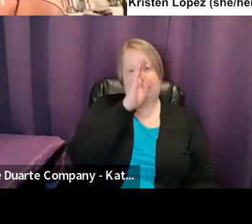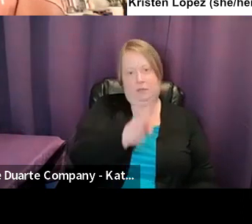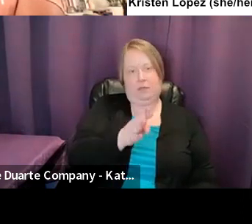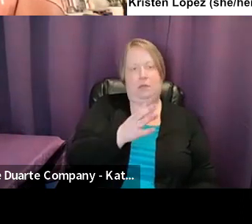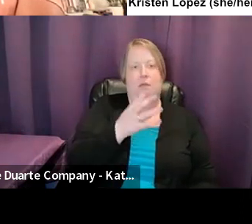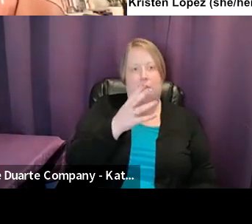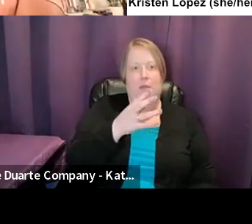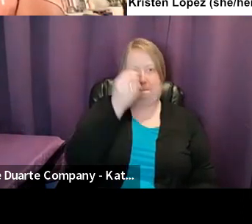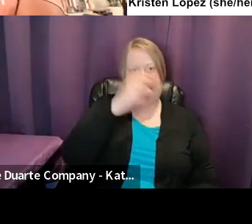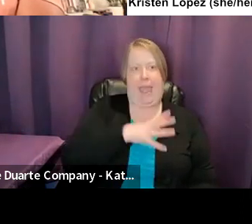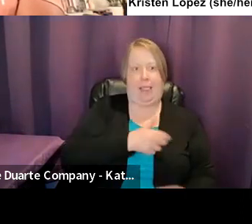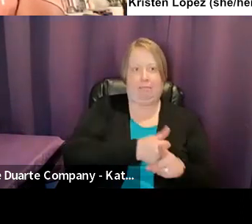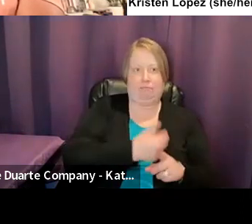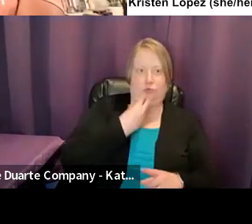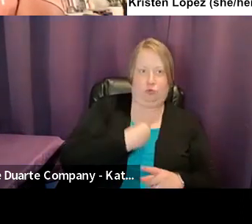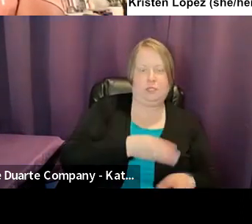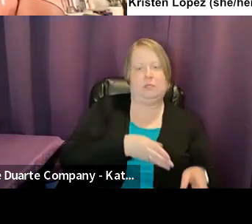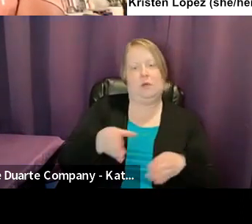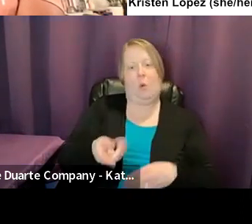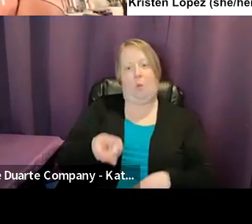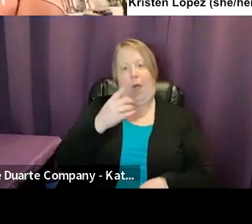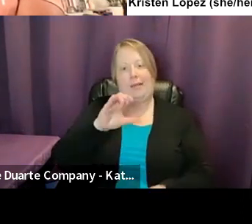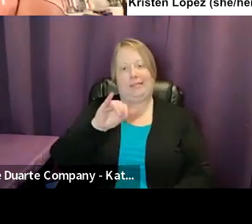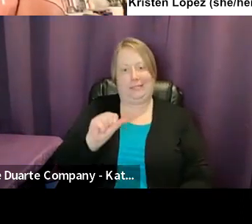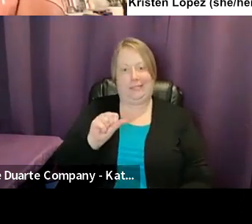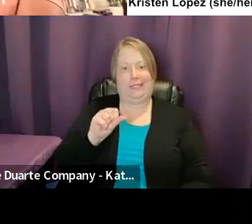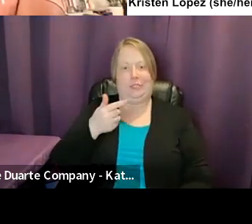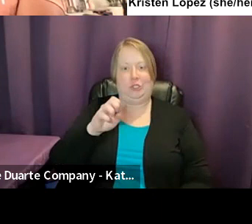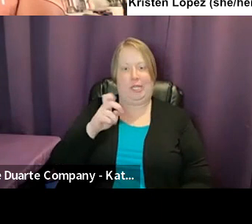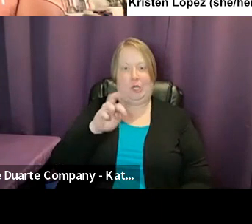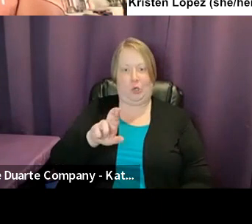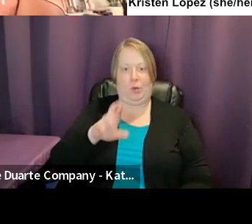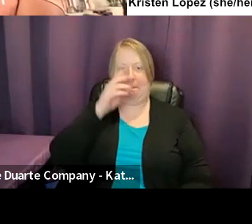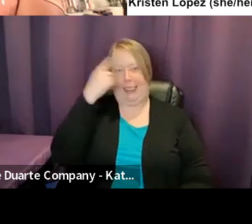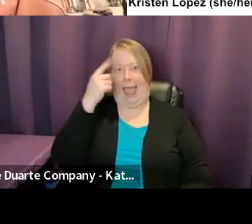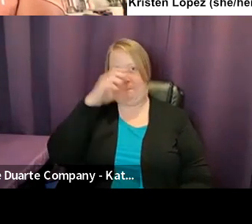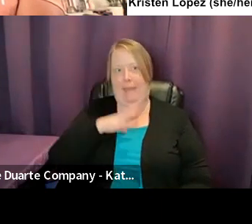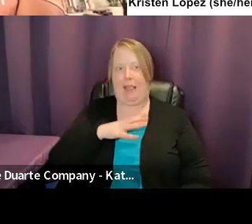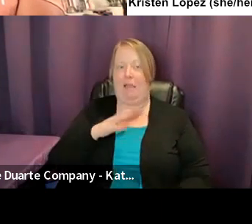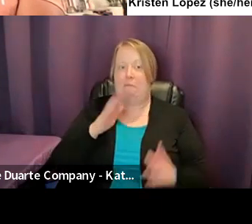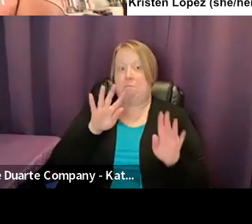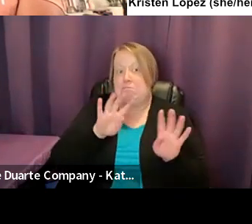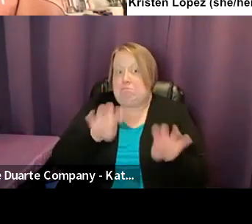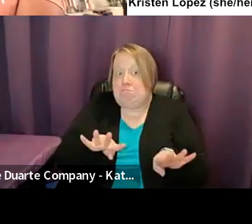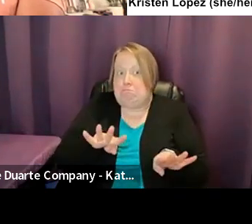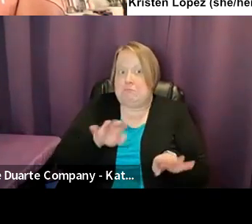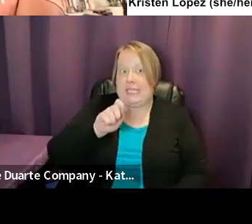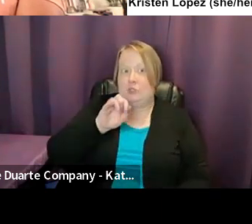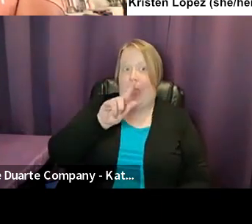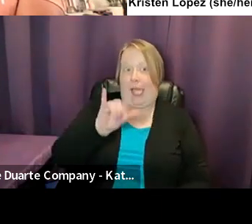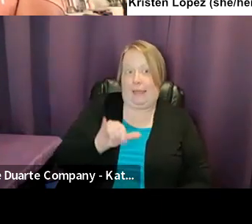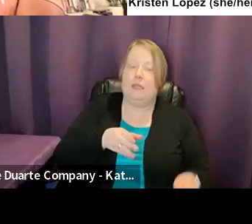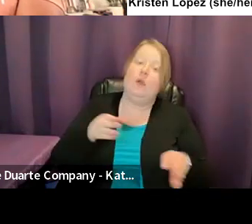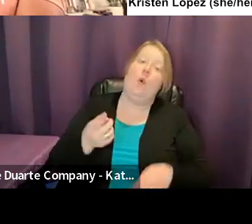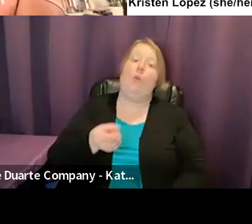one cisgender Black male of unknown sexuality, one cisgender Black